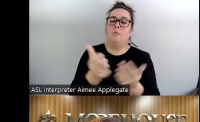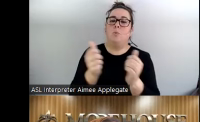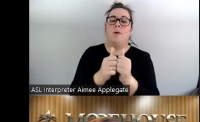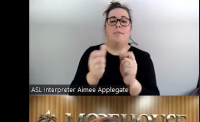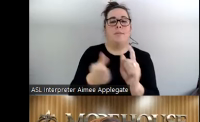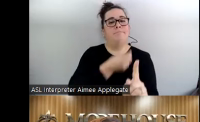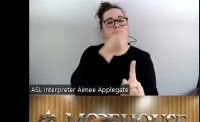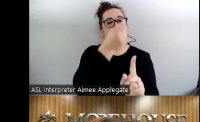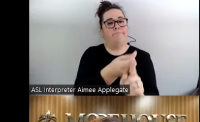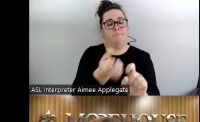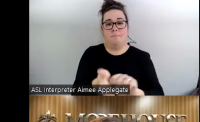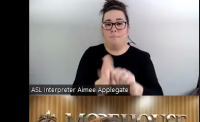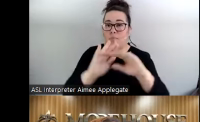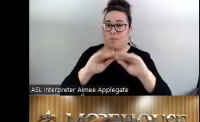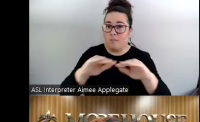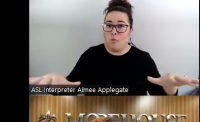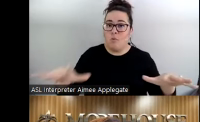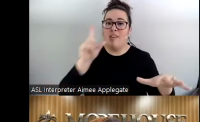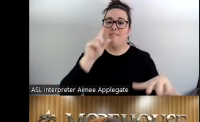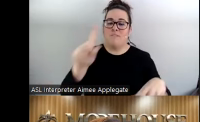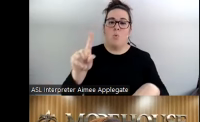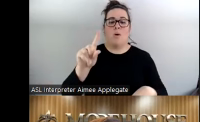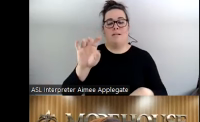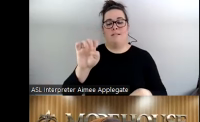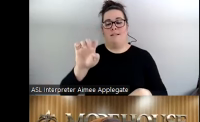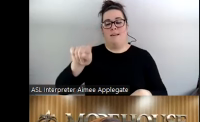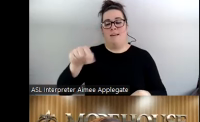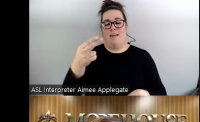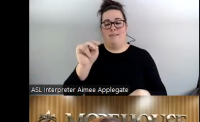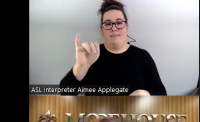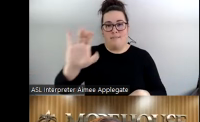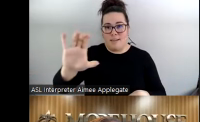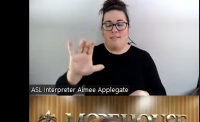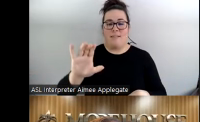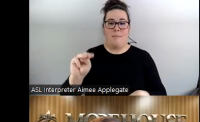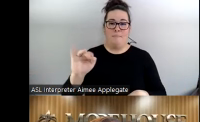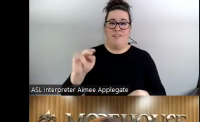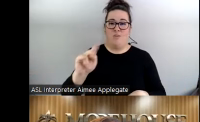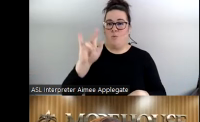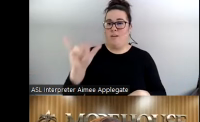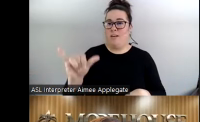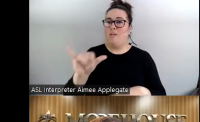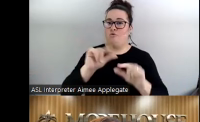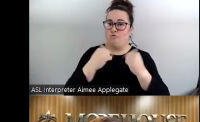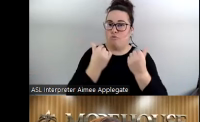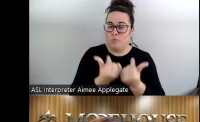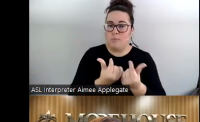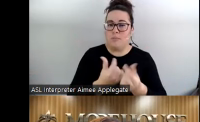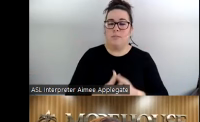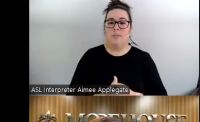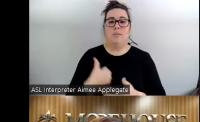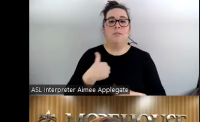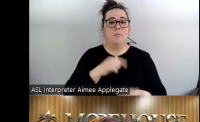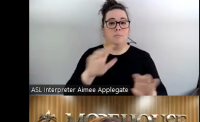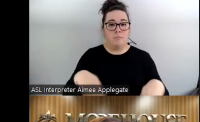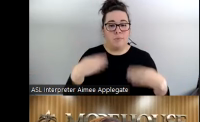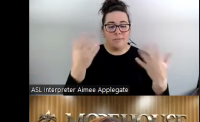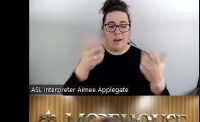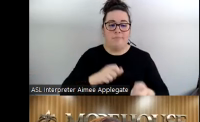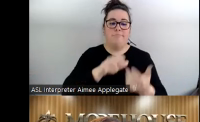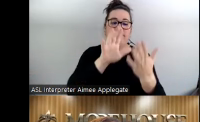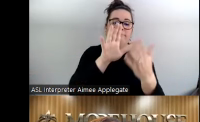and ethnic, minority, and rural populations. The NCRN provides awareness of culturally appropriate health